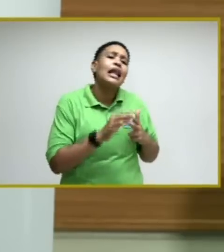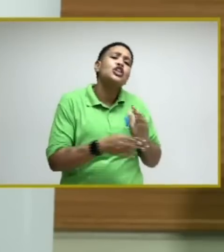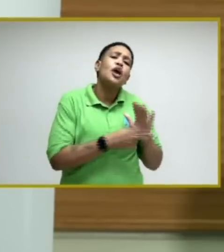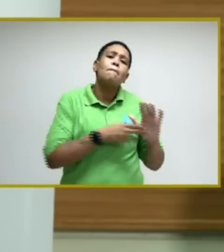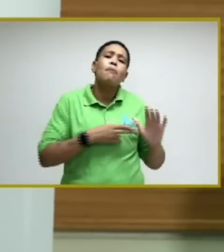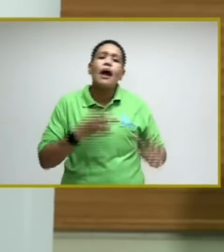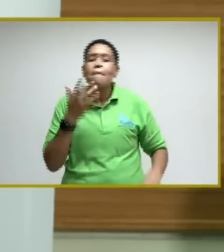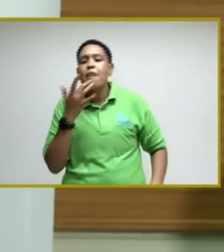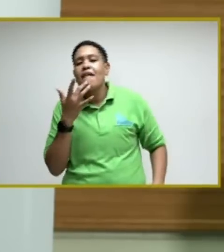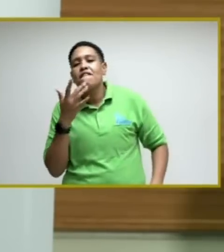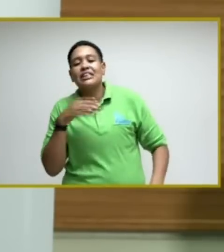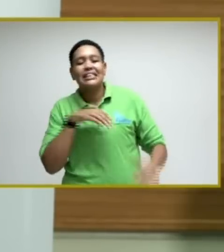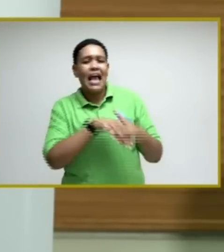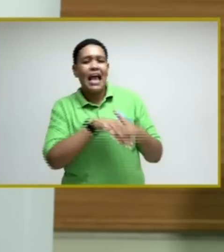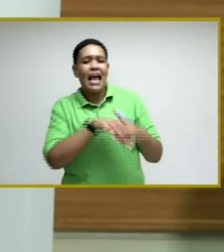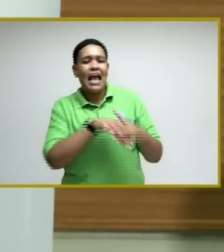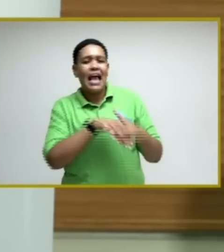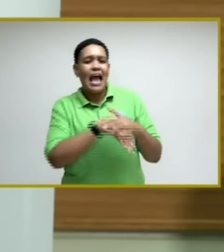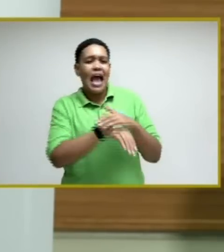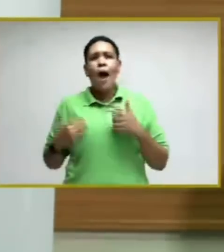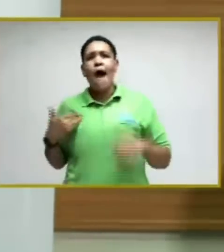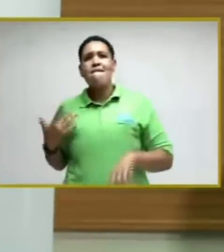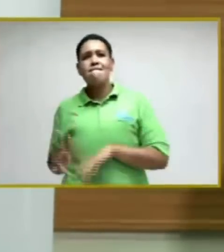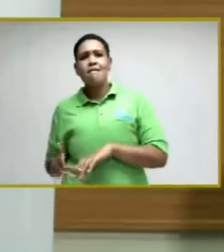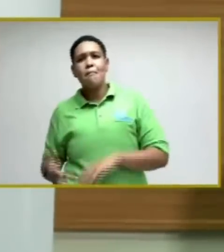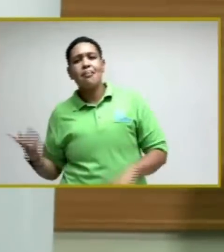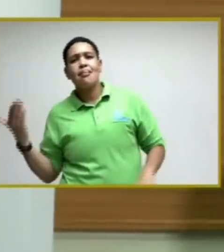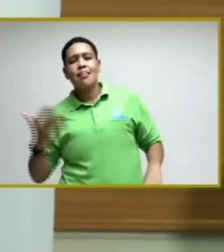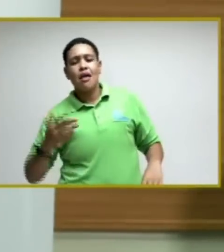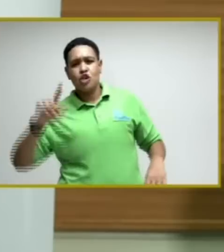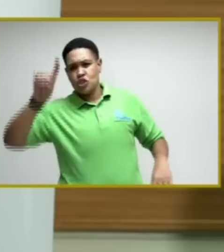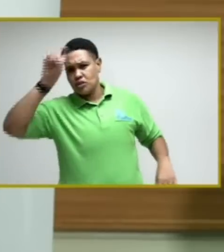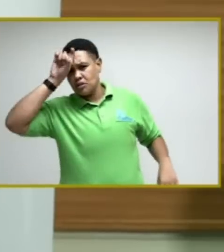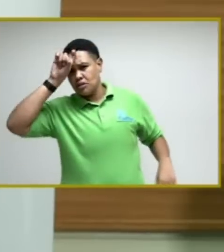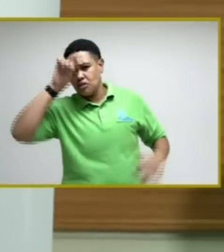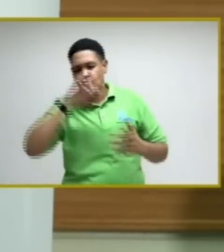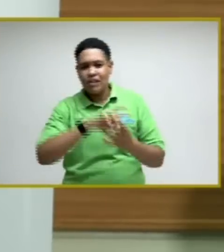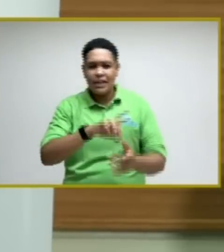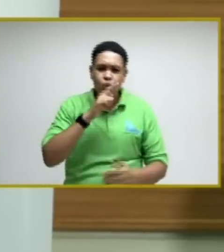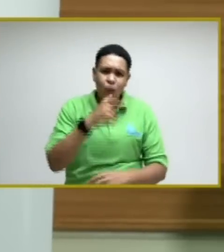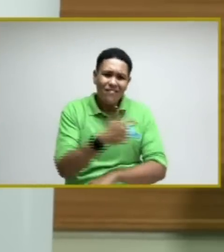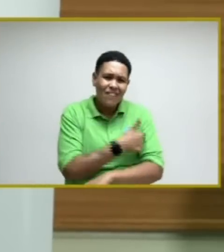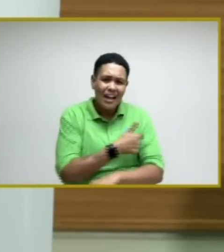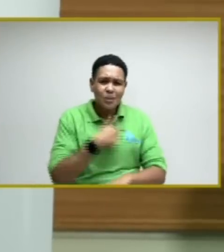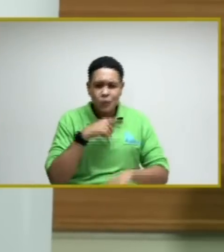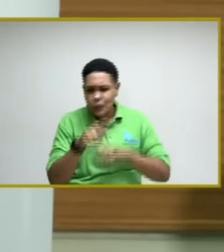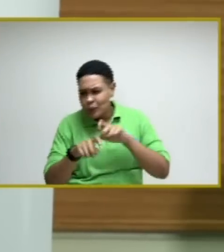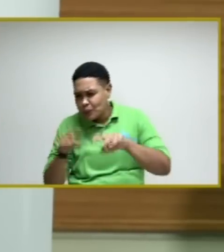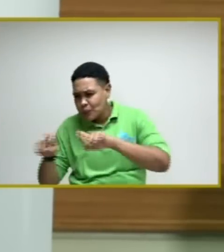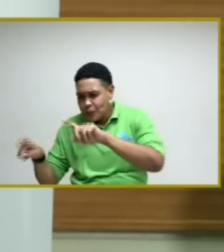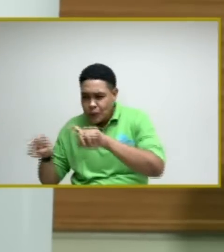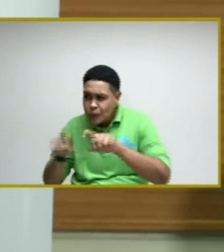preference, access, ease of access, suspicions around the vaccine,